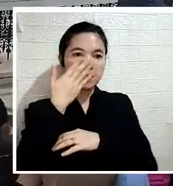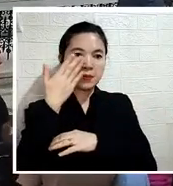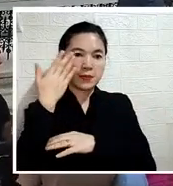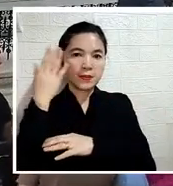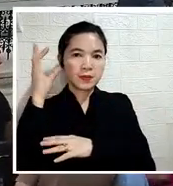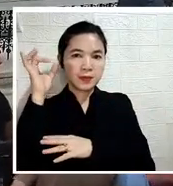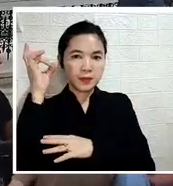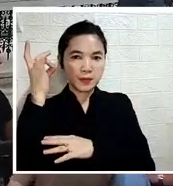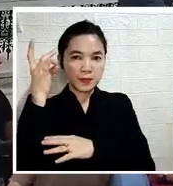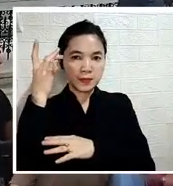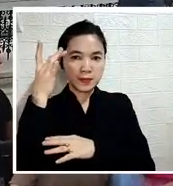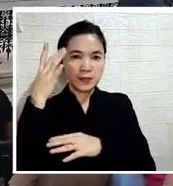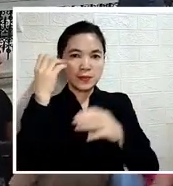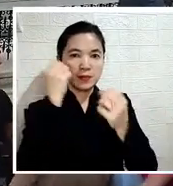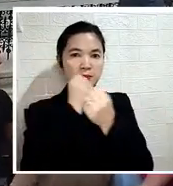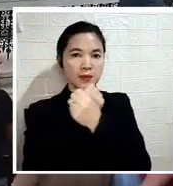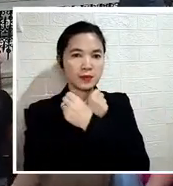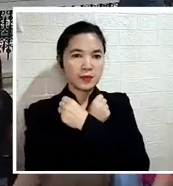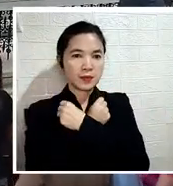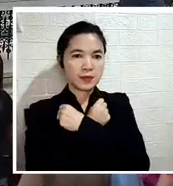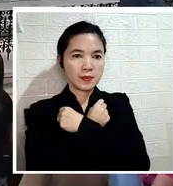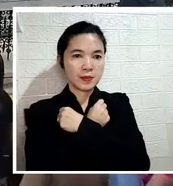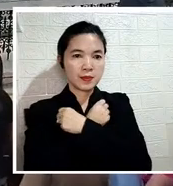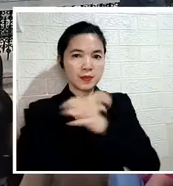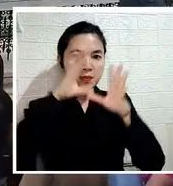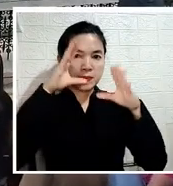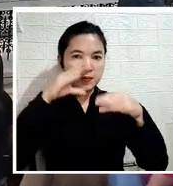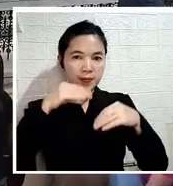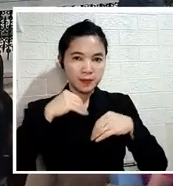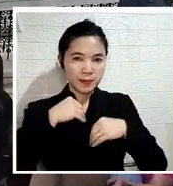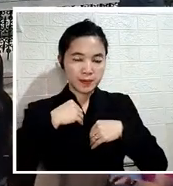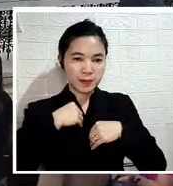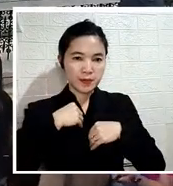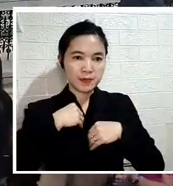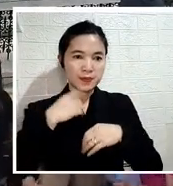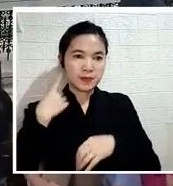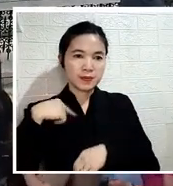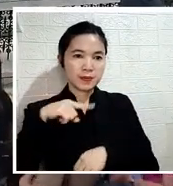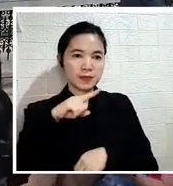vidiana et genos gues